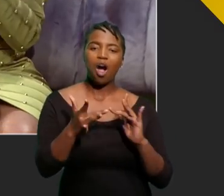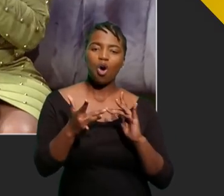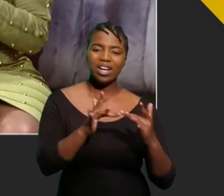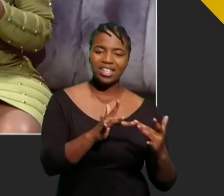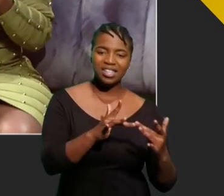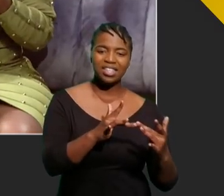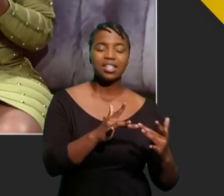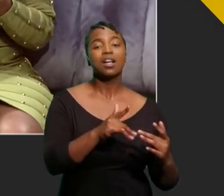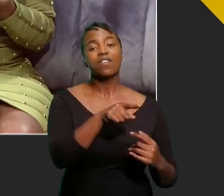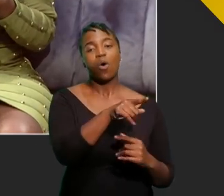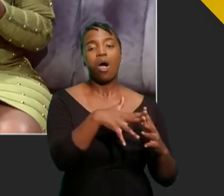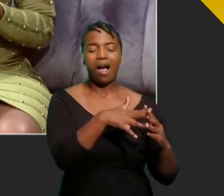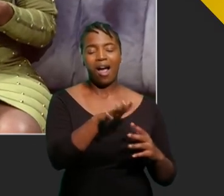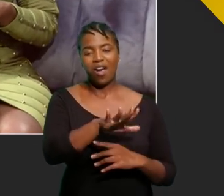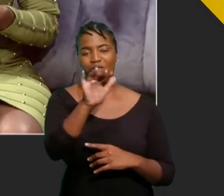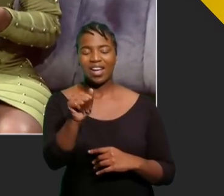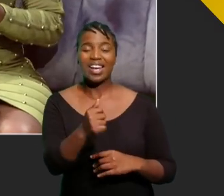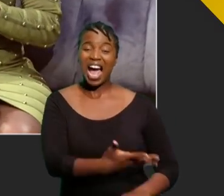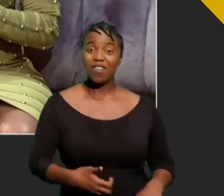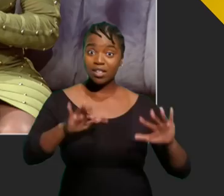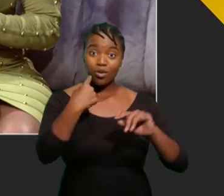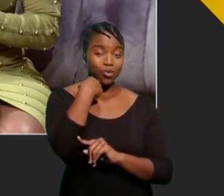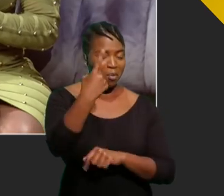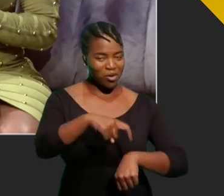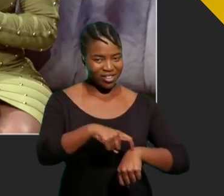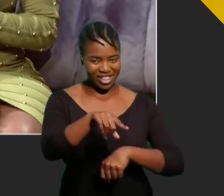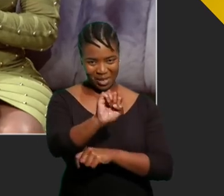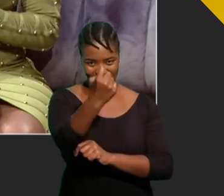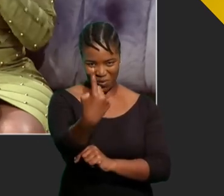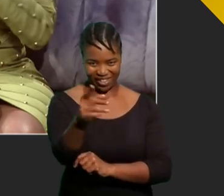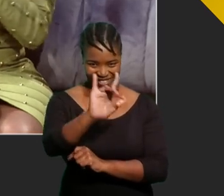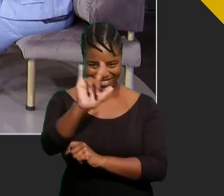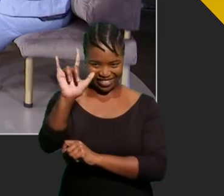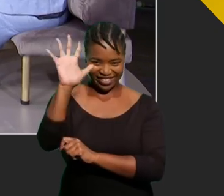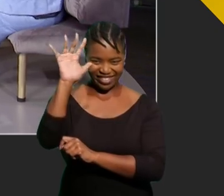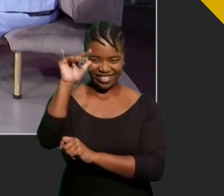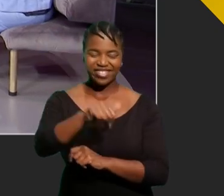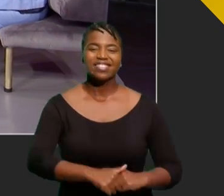between Africans and African Americans. Do join us 10:30 only on SABC 1.